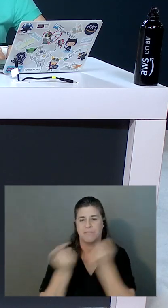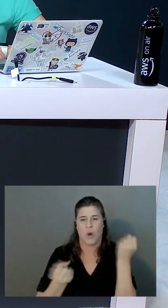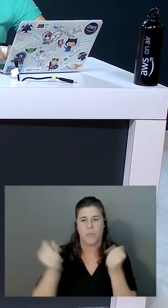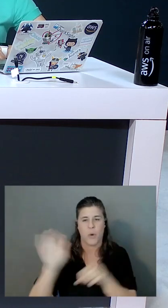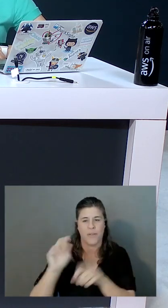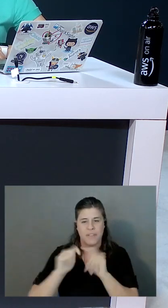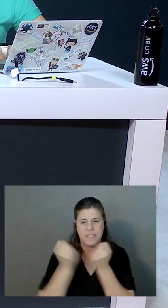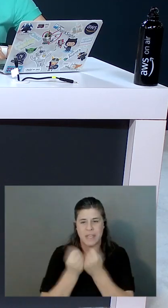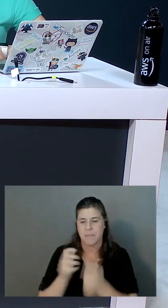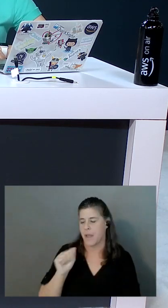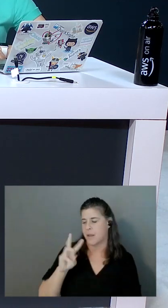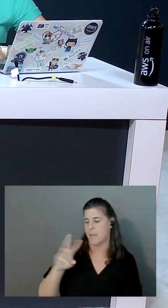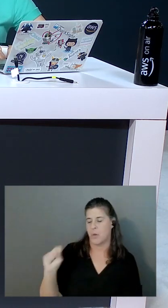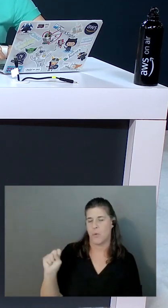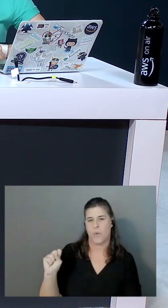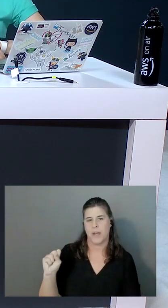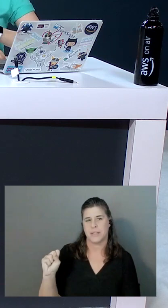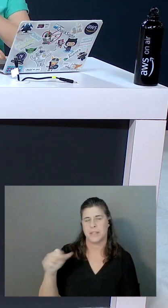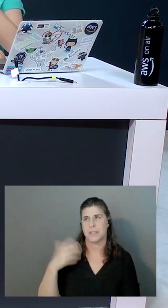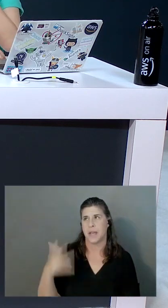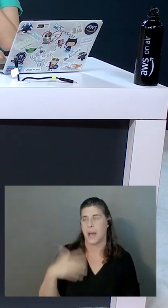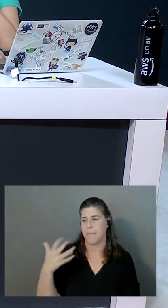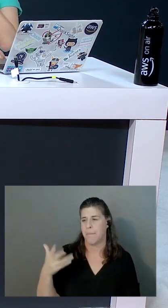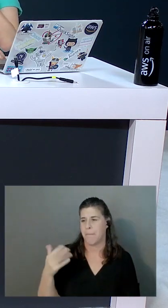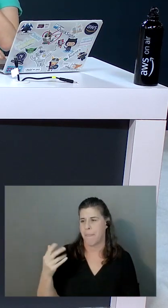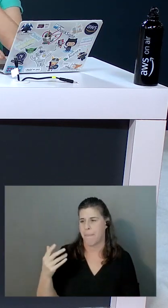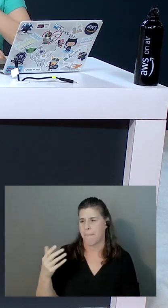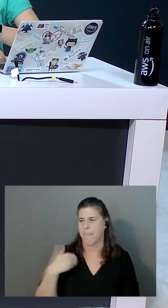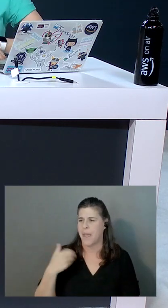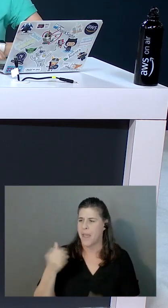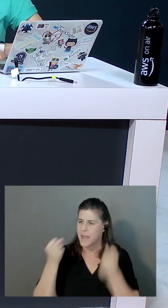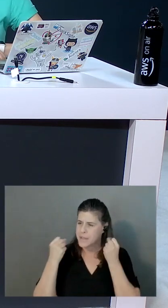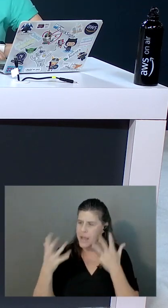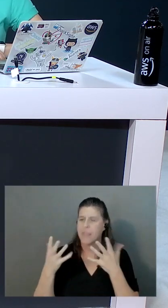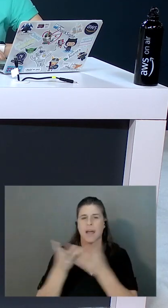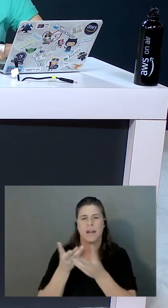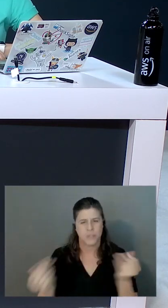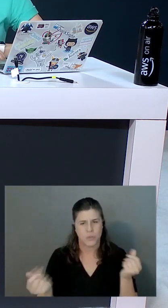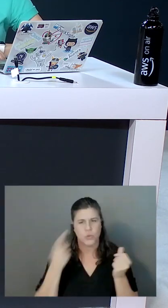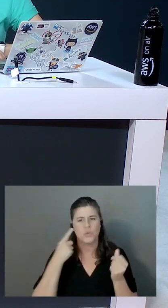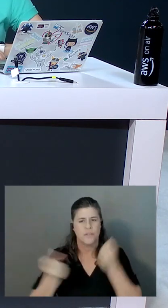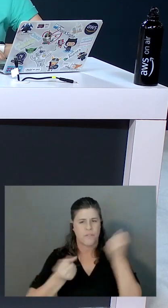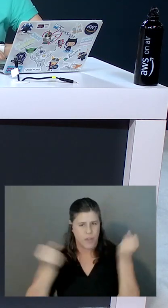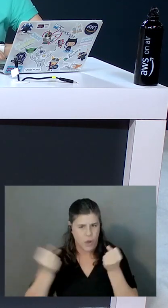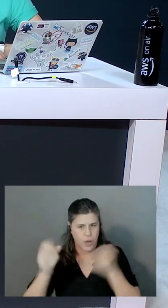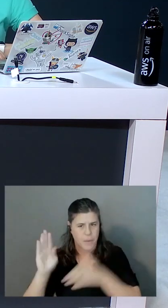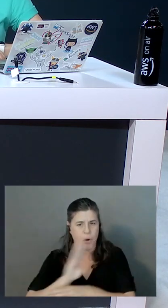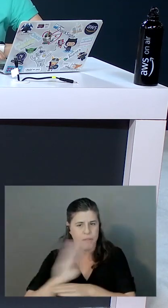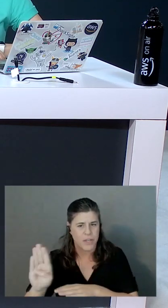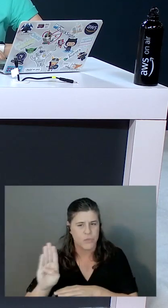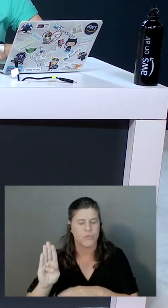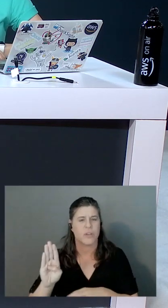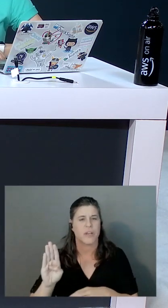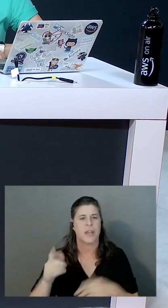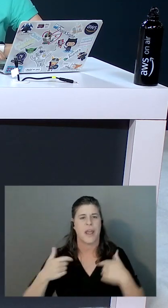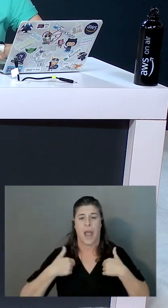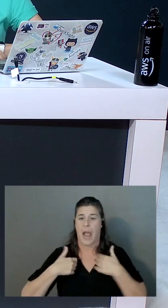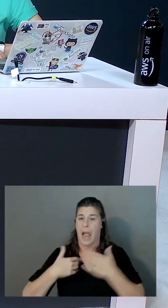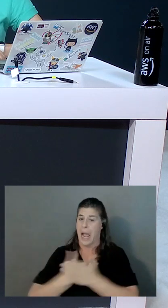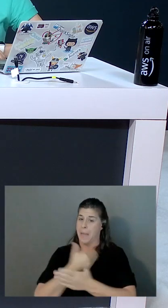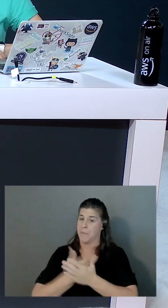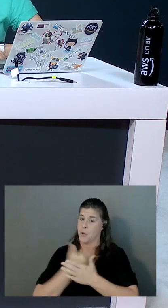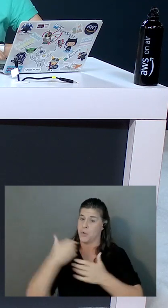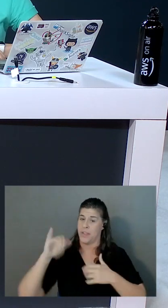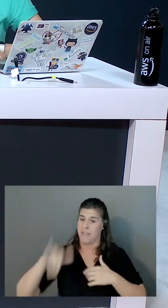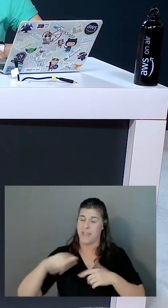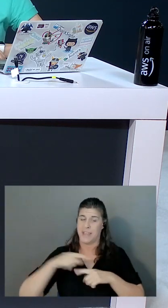AWS has a lot of solutions in the automotive industry. I'm new to this. I'm